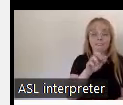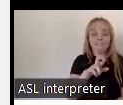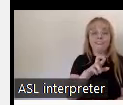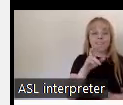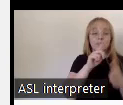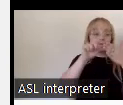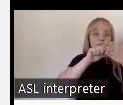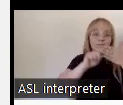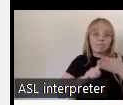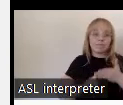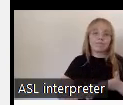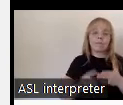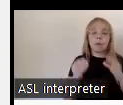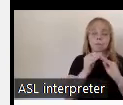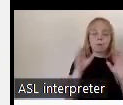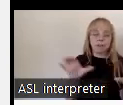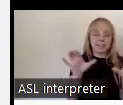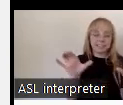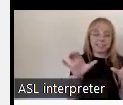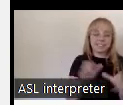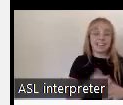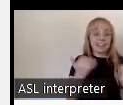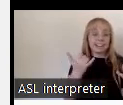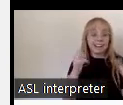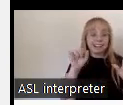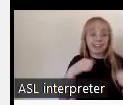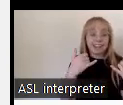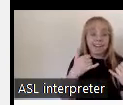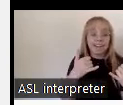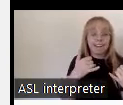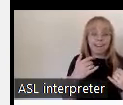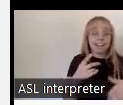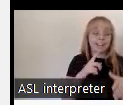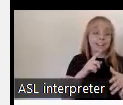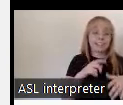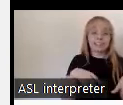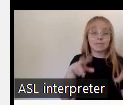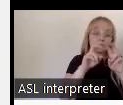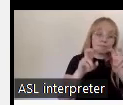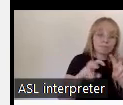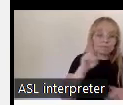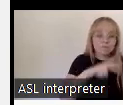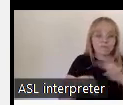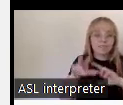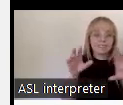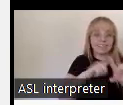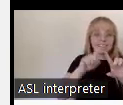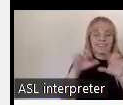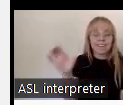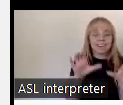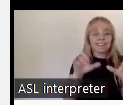activities. And let's just do some of that right now. Let's explore some of these activities. Let's start with the work